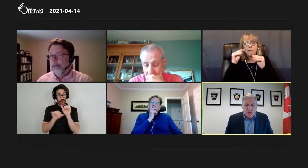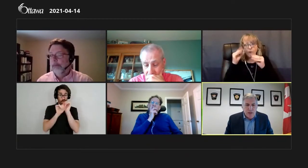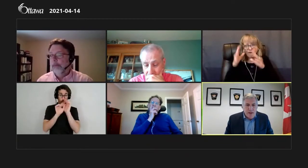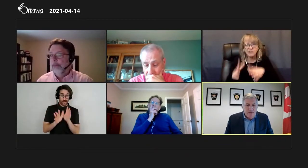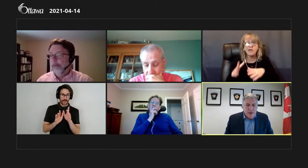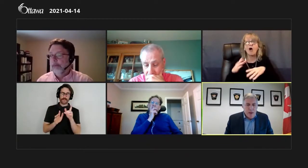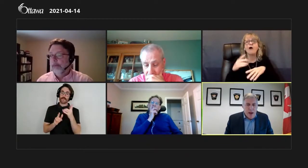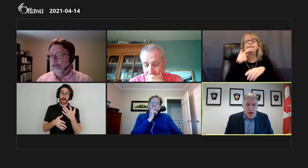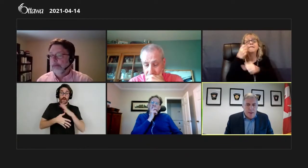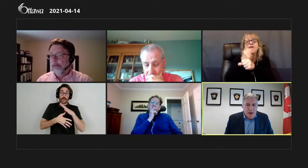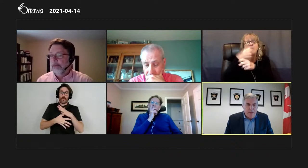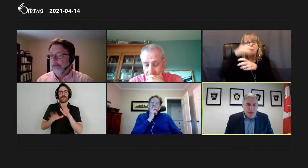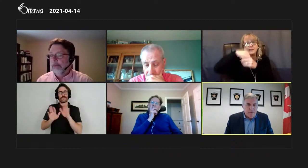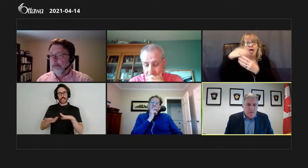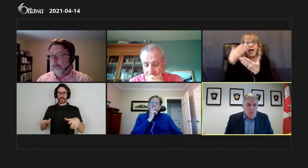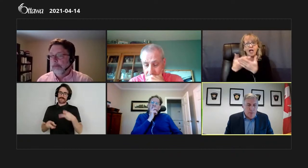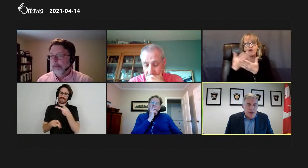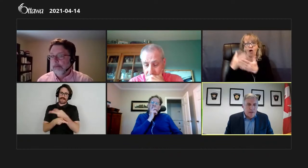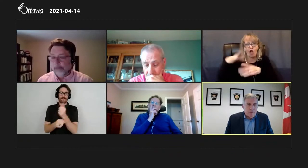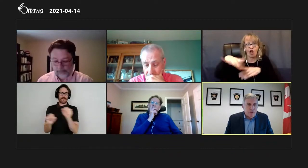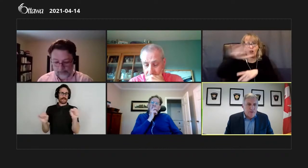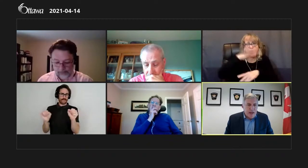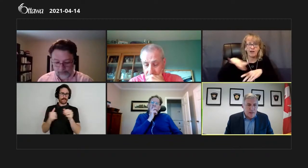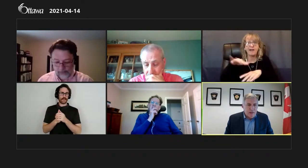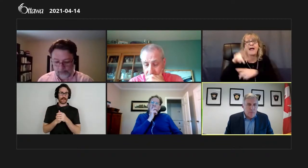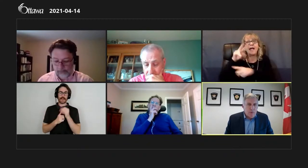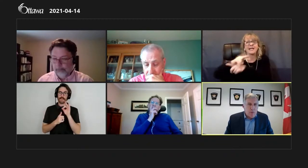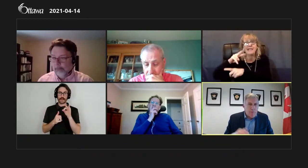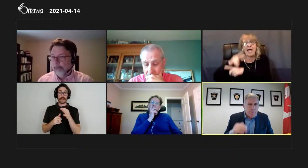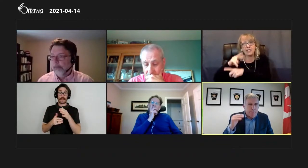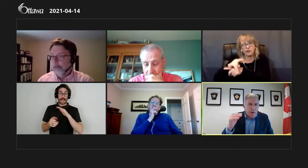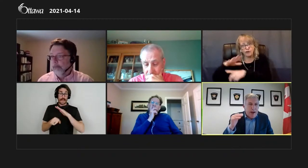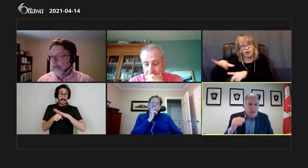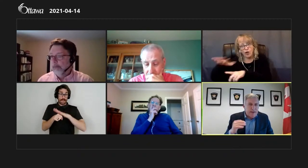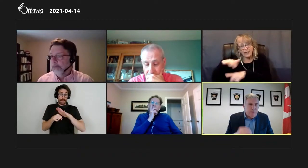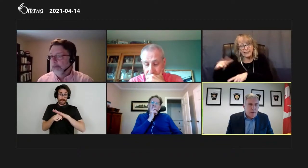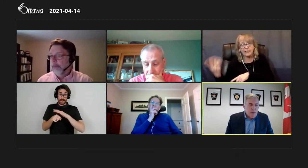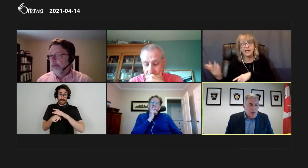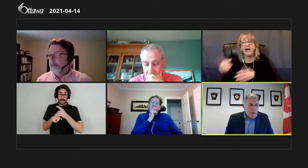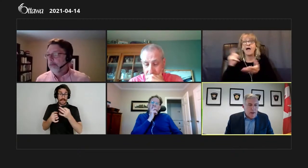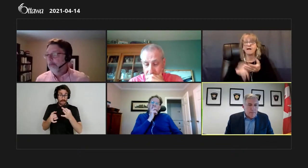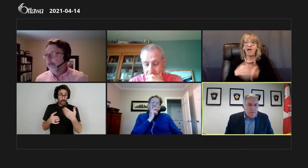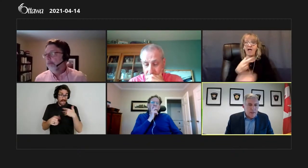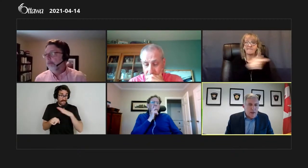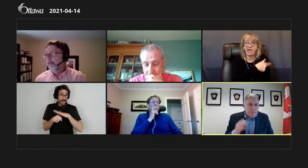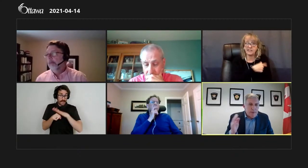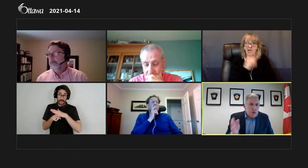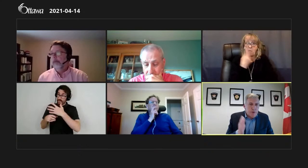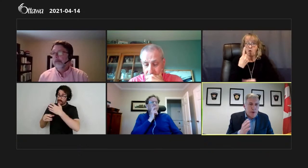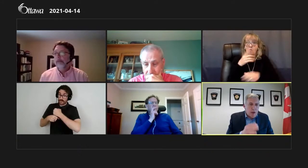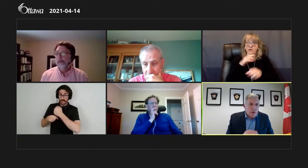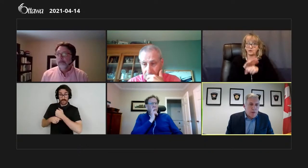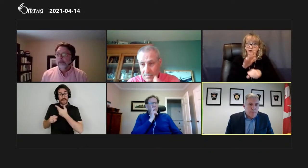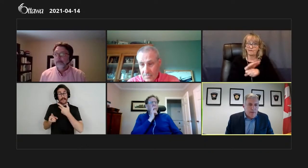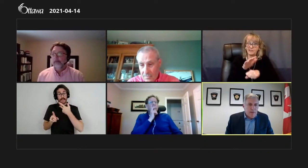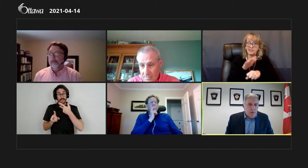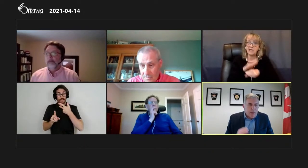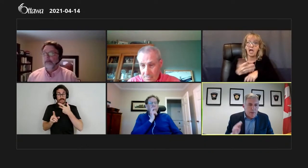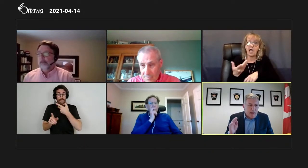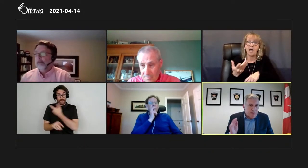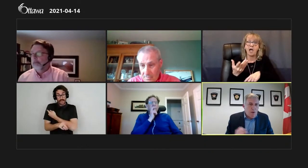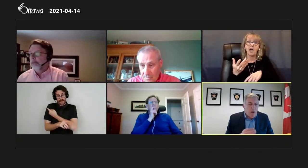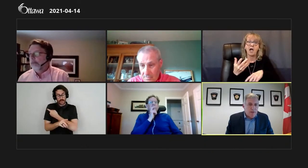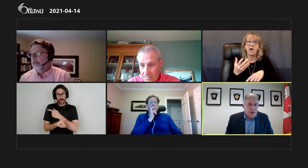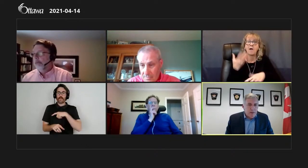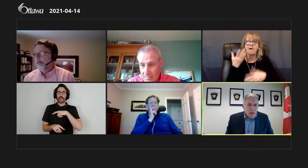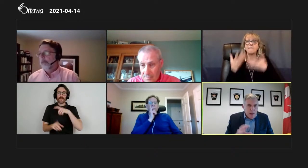children safe. I think when we get a sufficient vaccine, we won't perhaps have to triage them. I think you'll be able to get